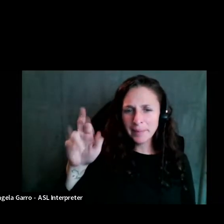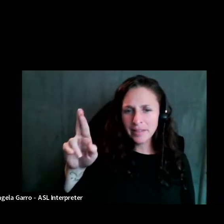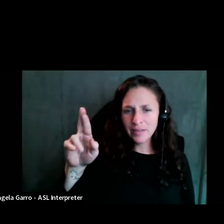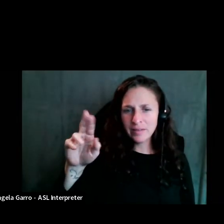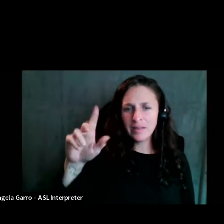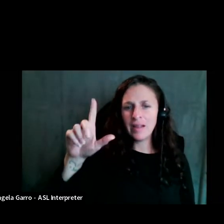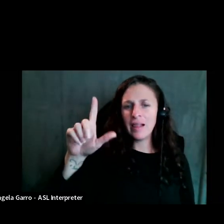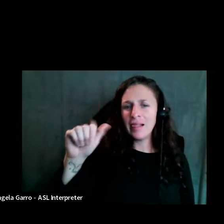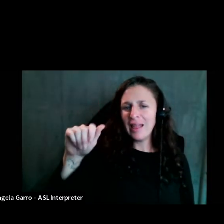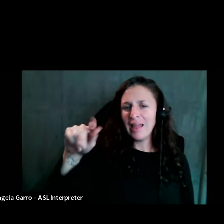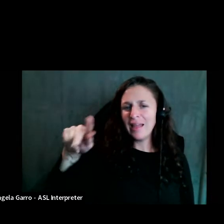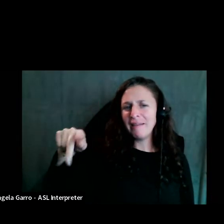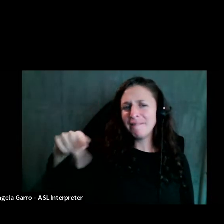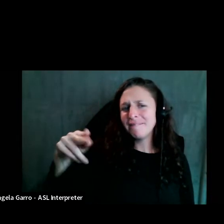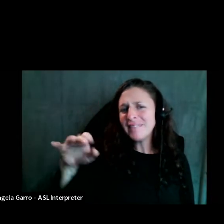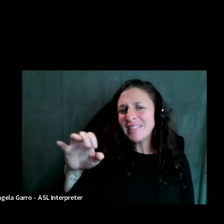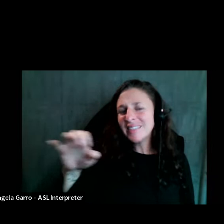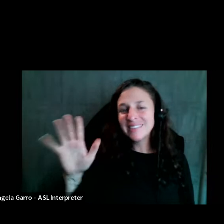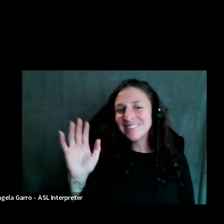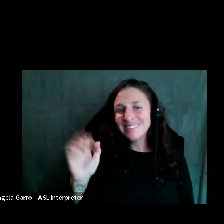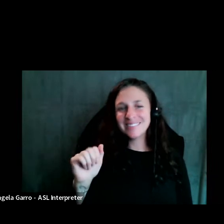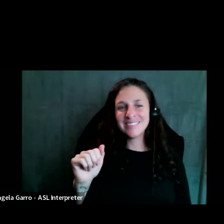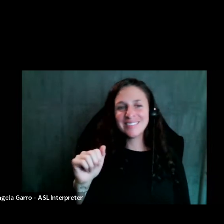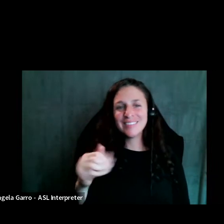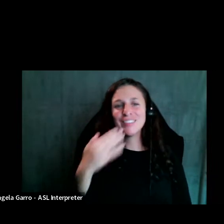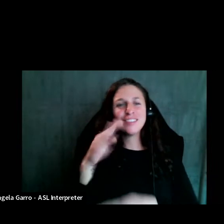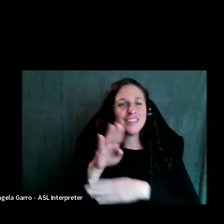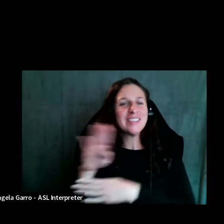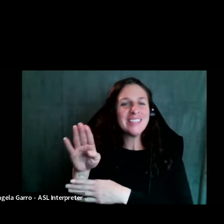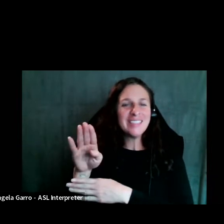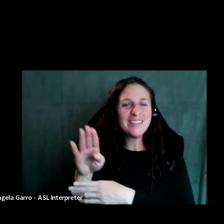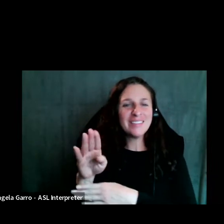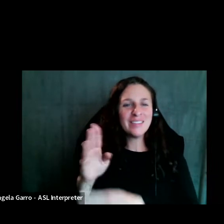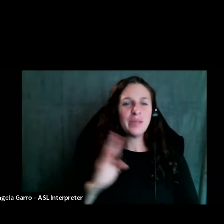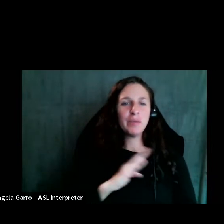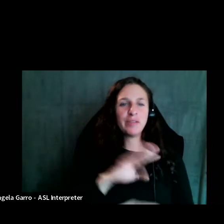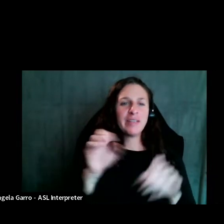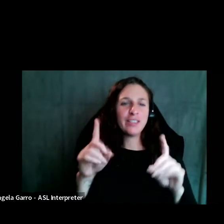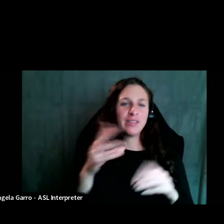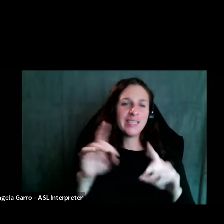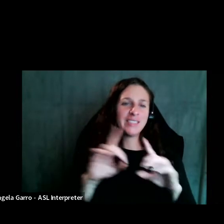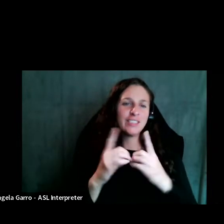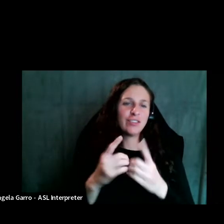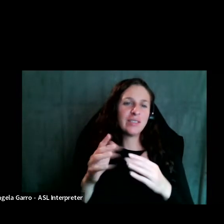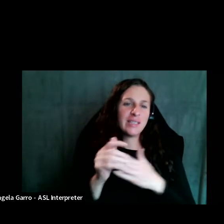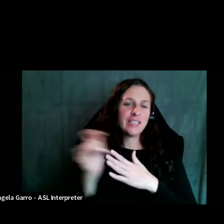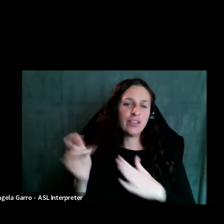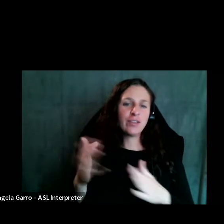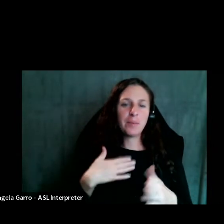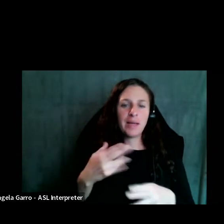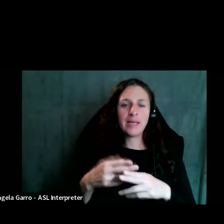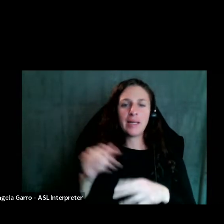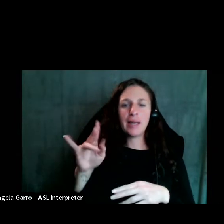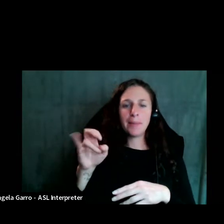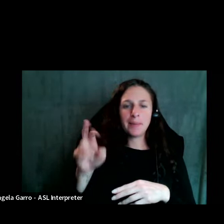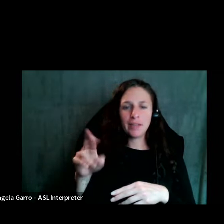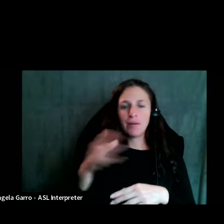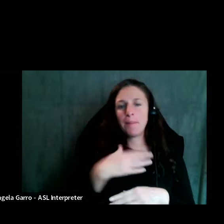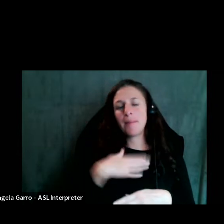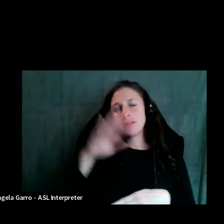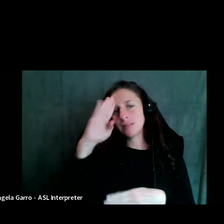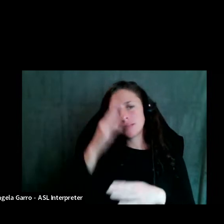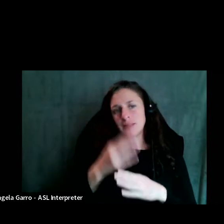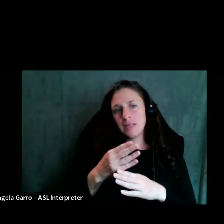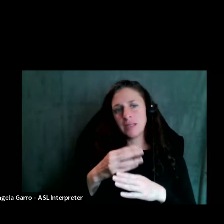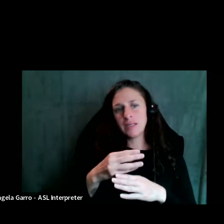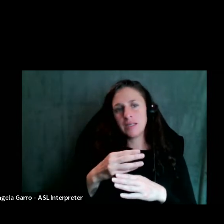Lafihi. Thank you. Good evening, Board of Education and District Leader. My name is Abir. My son is